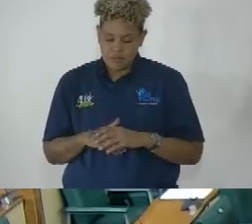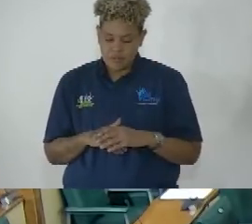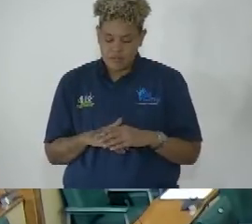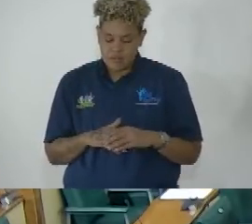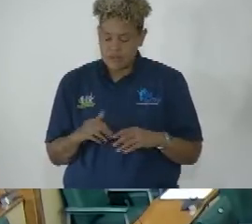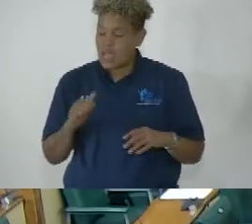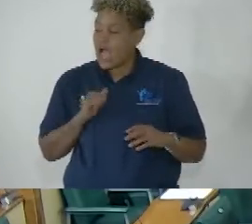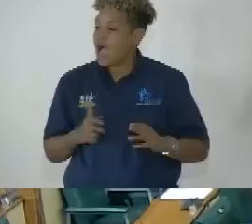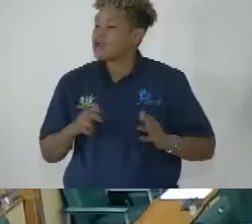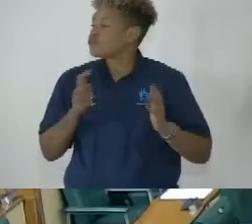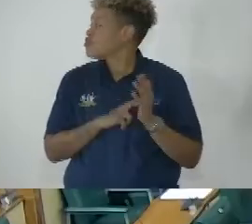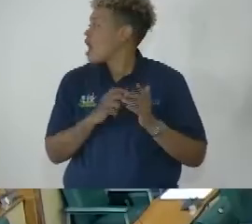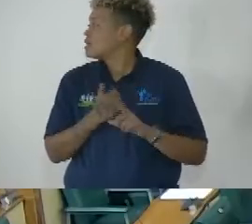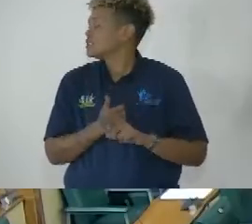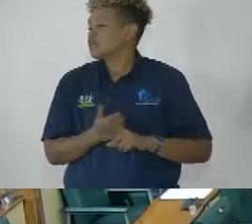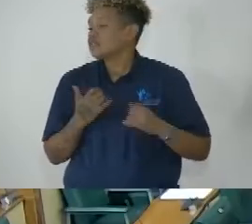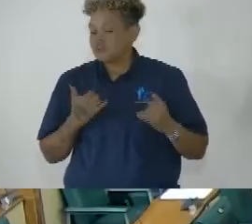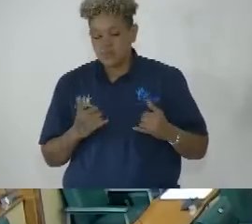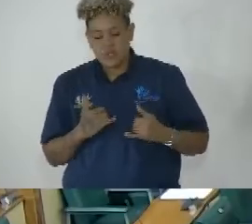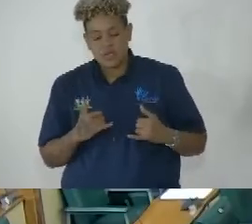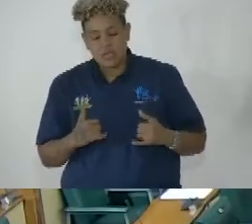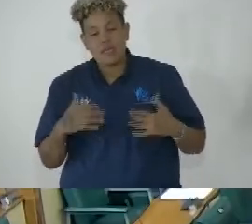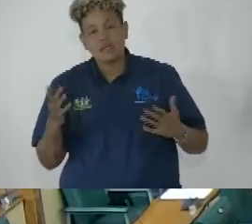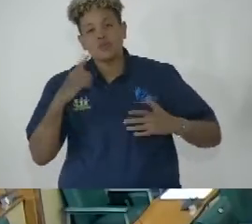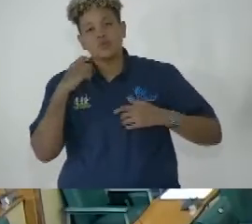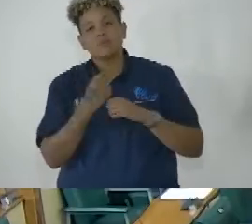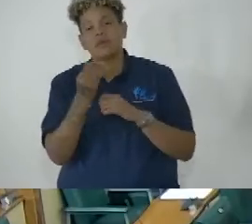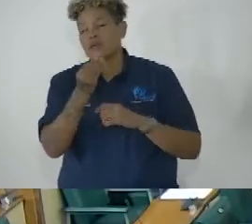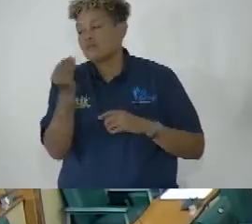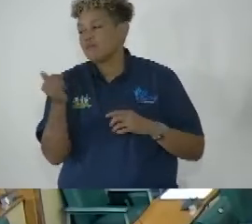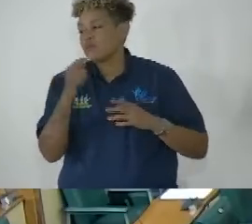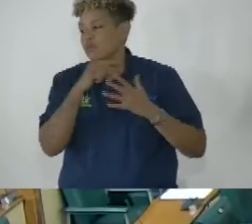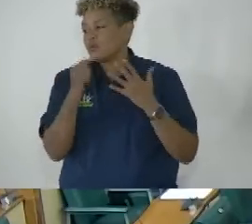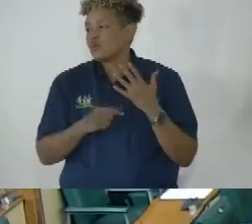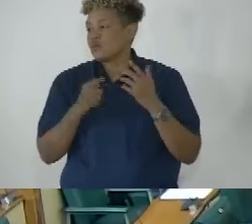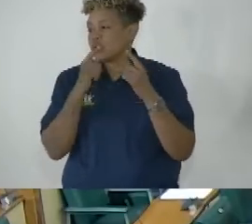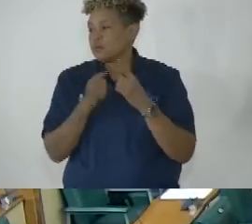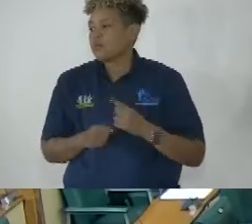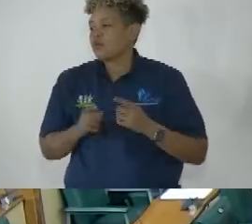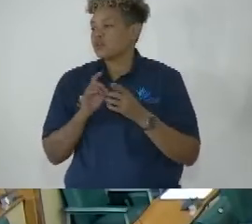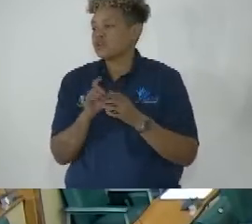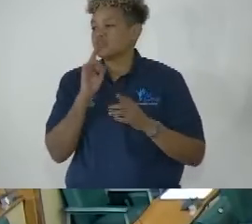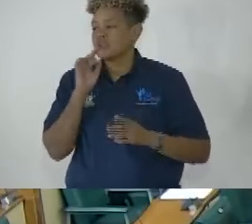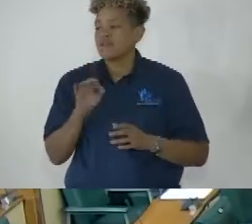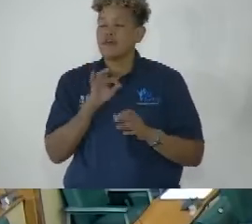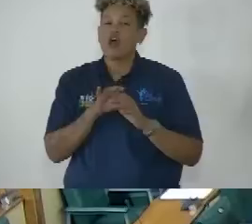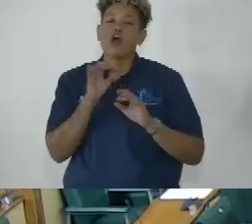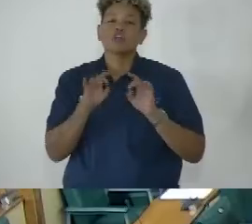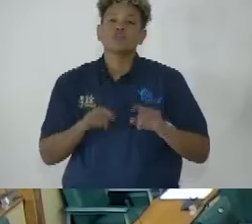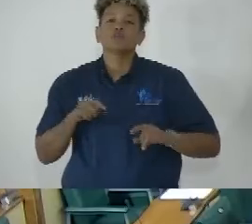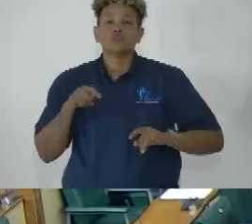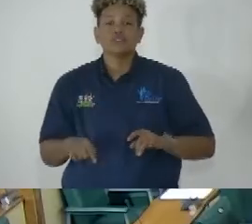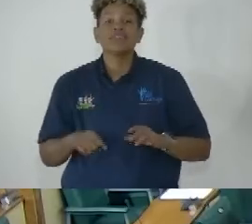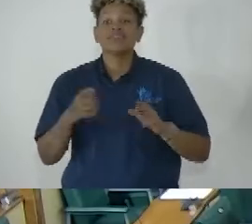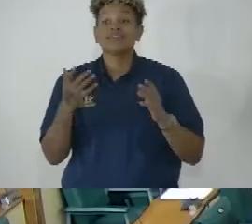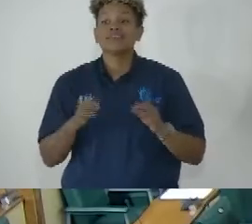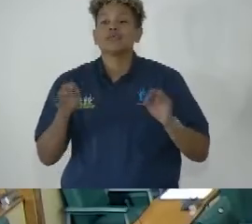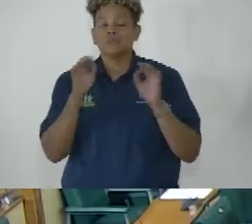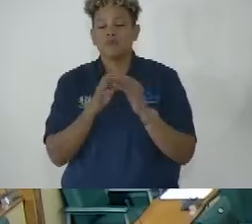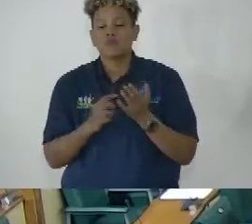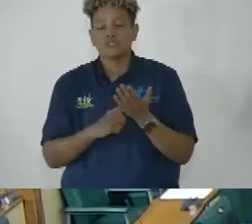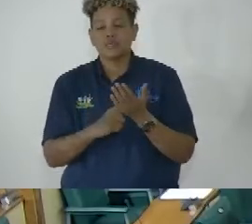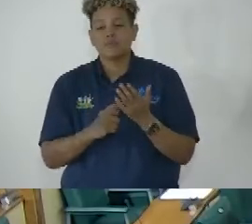I rise to make a few points of contribution to this very significant piece